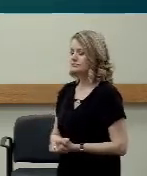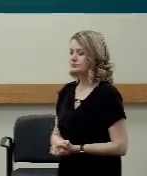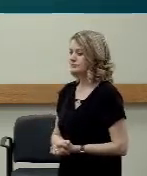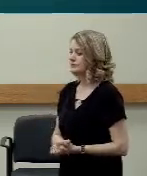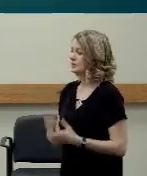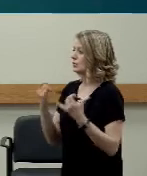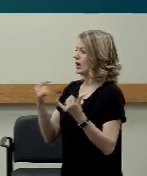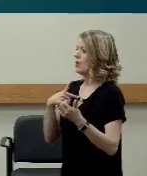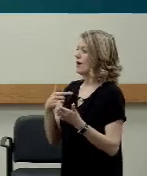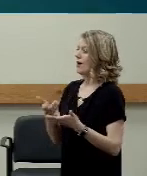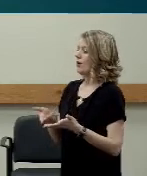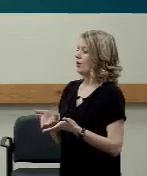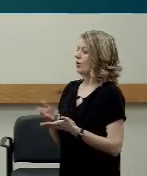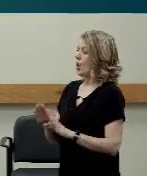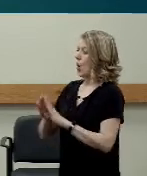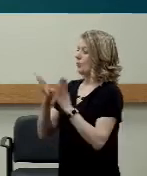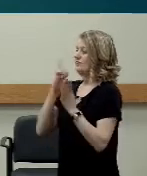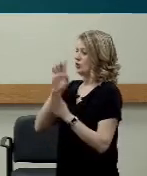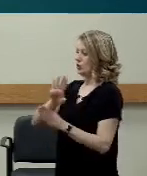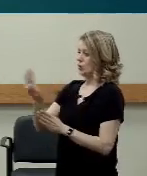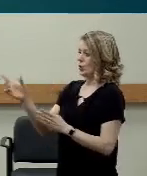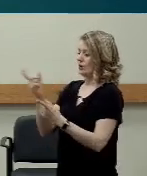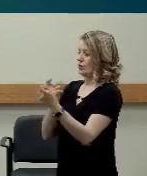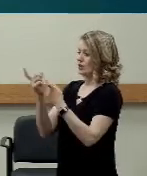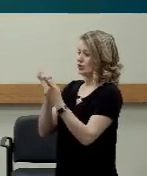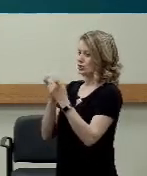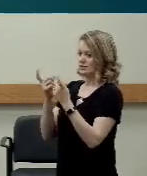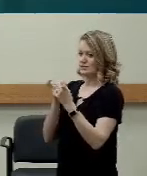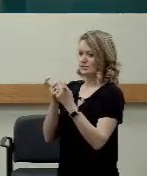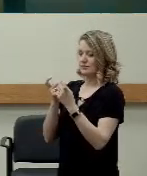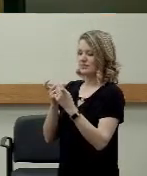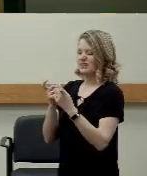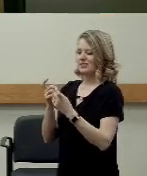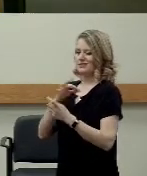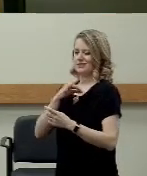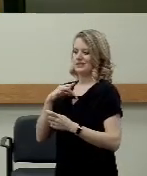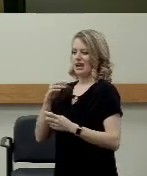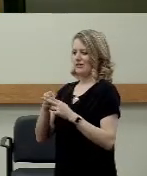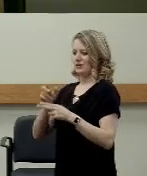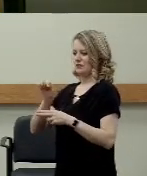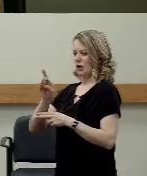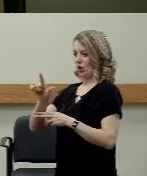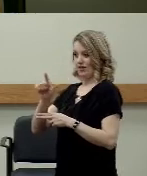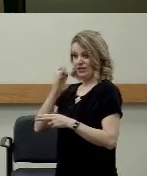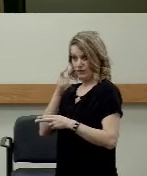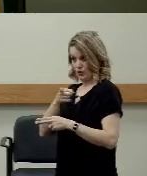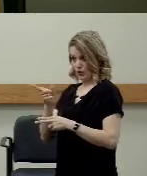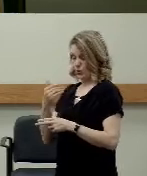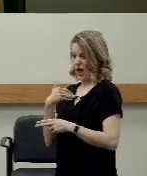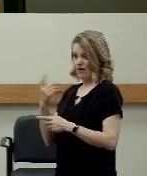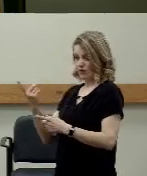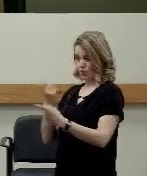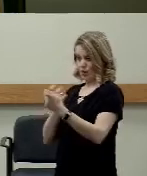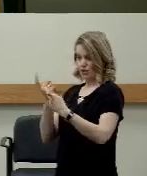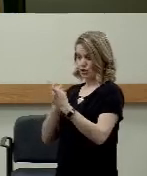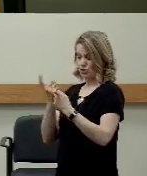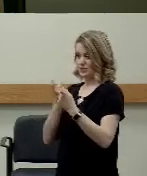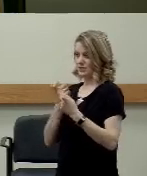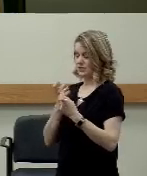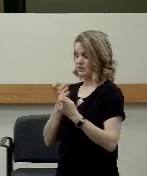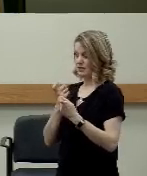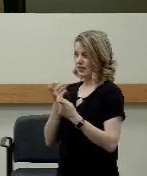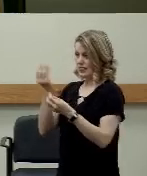And now I'll take any questions you may have in the room. So if you media has any questions for the benefit of your viewers,